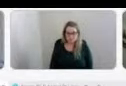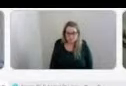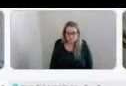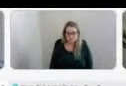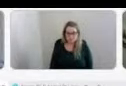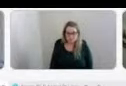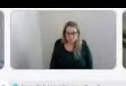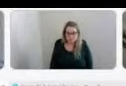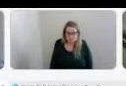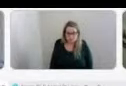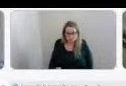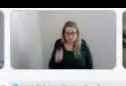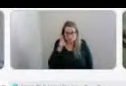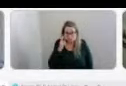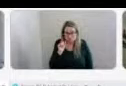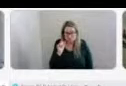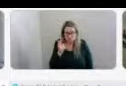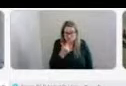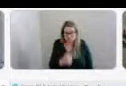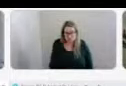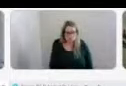barbra can you hear us